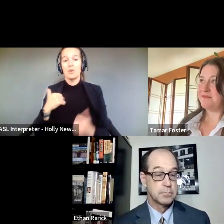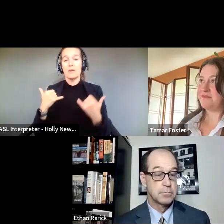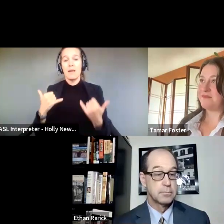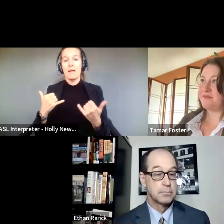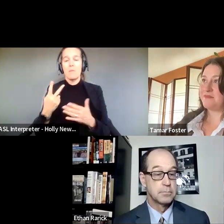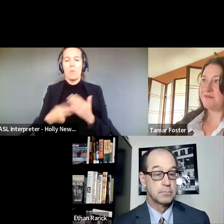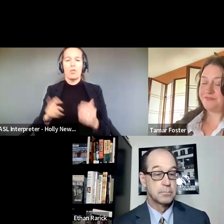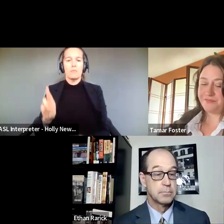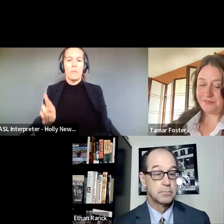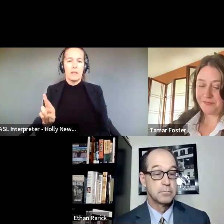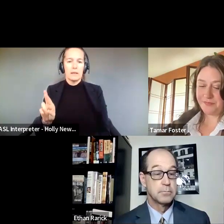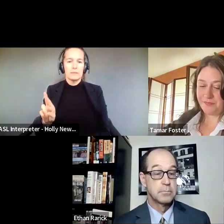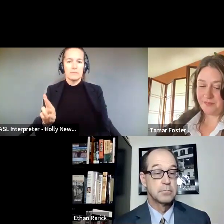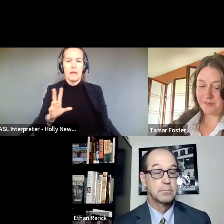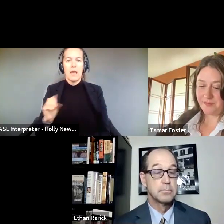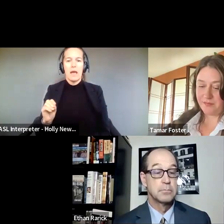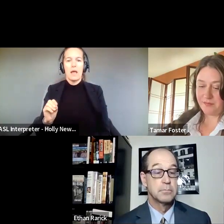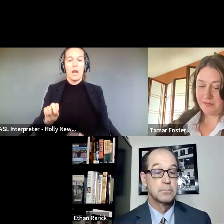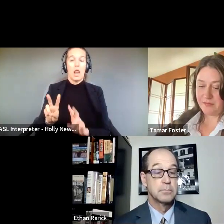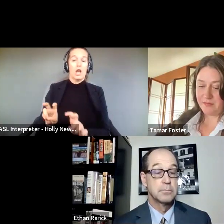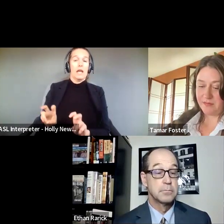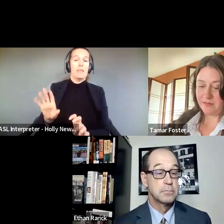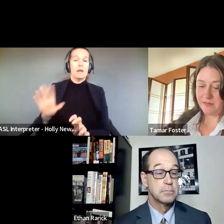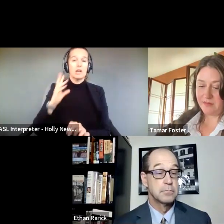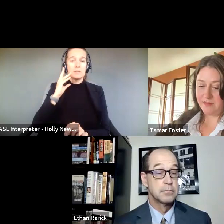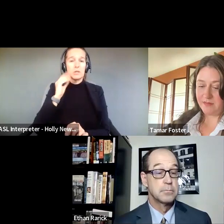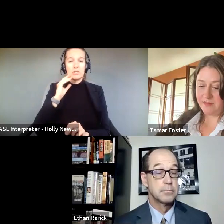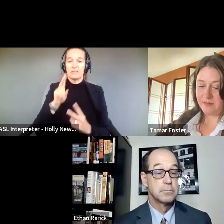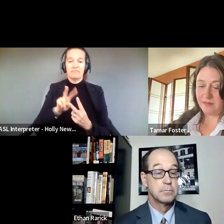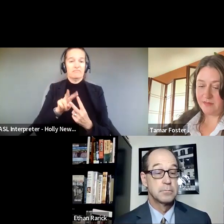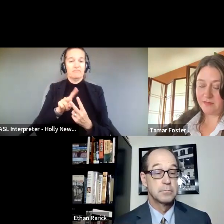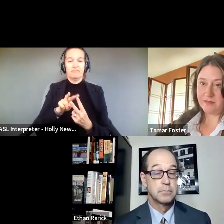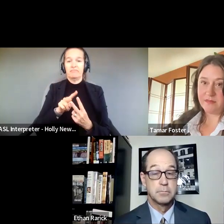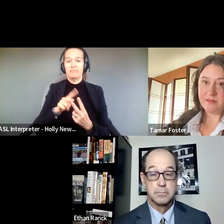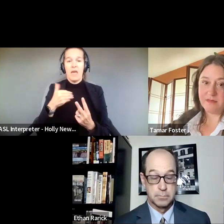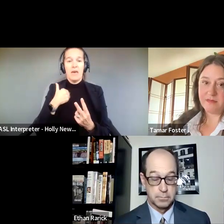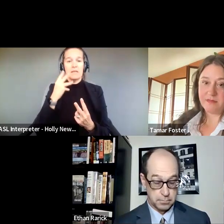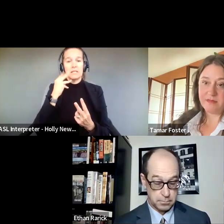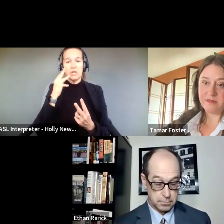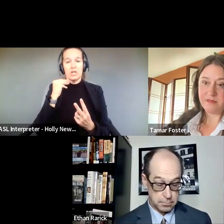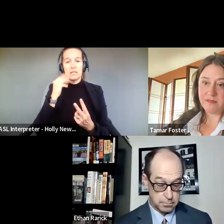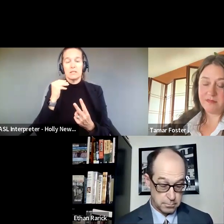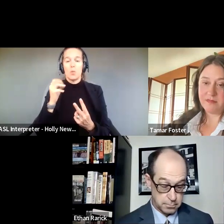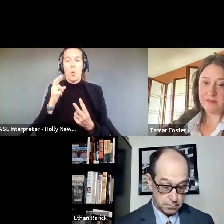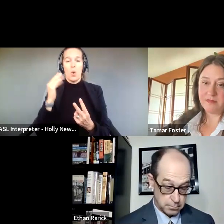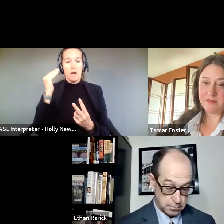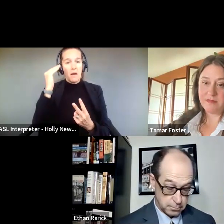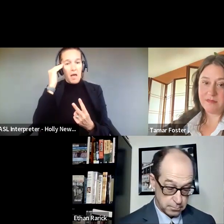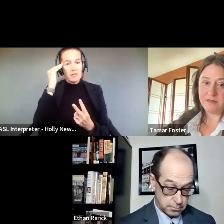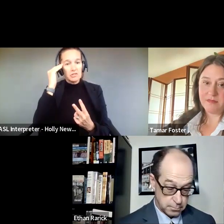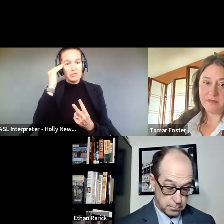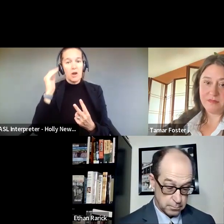and looking at their experience, neither one has experience and or knowledge